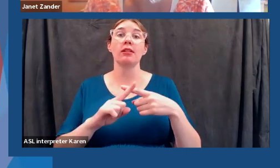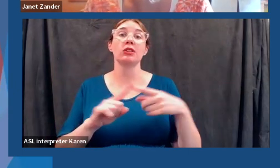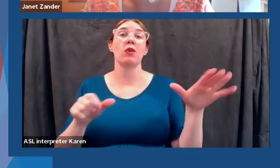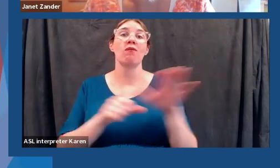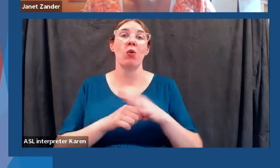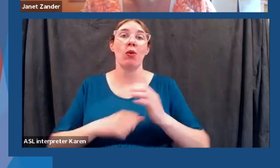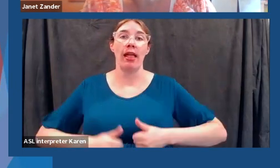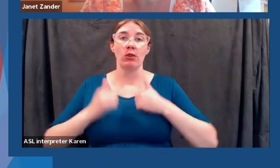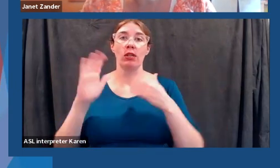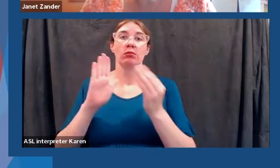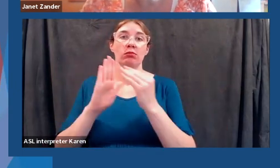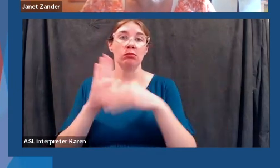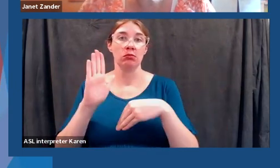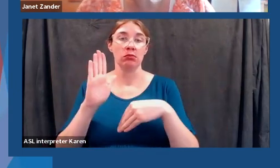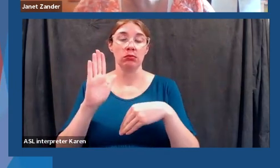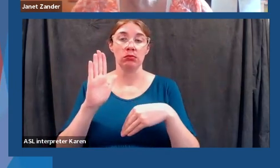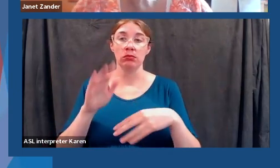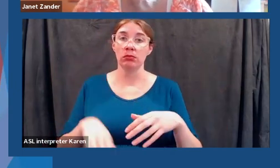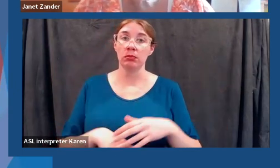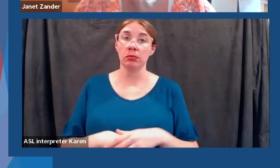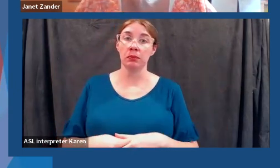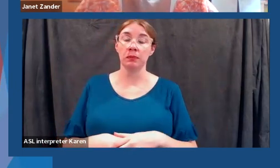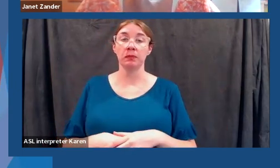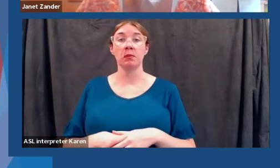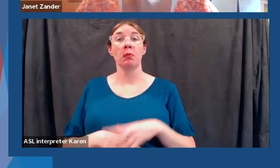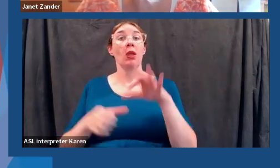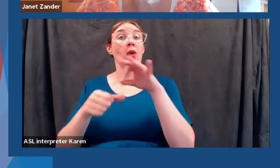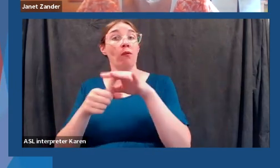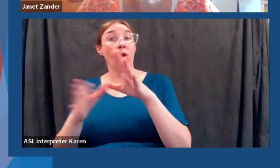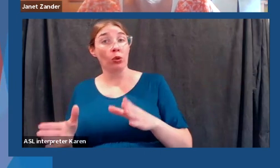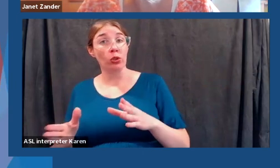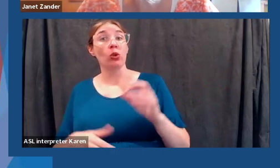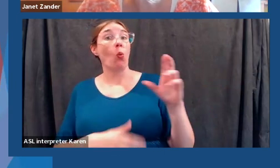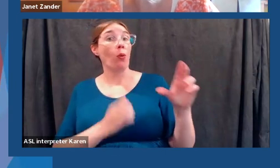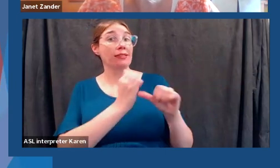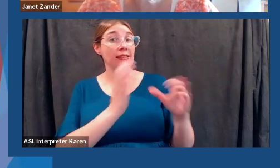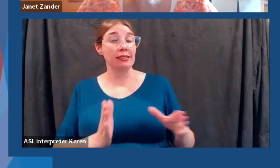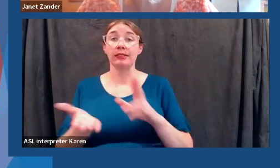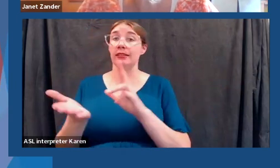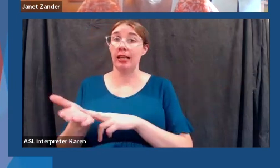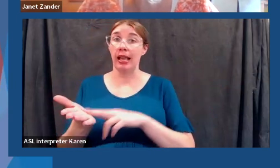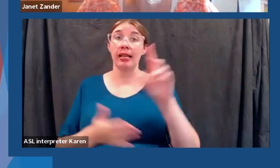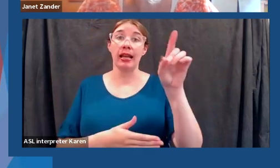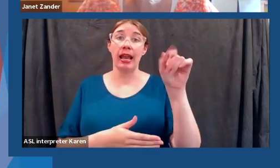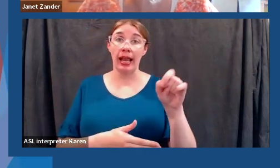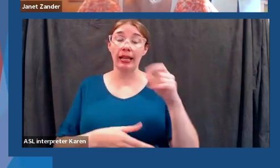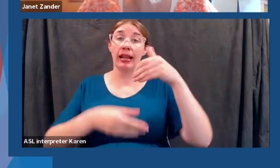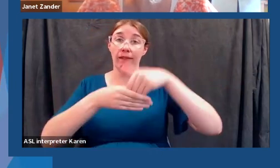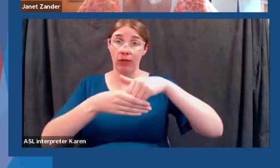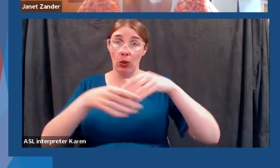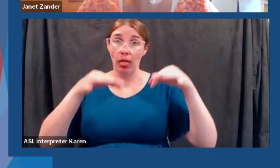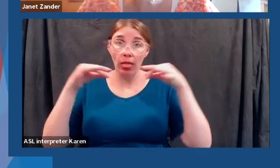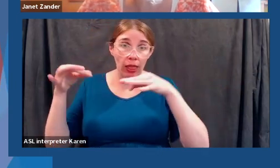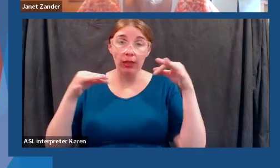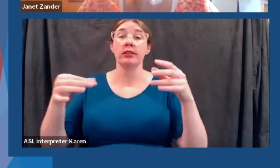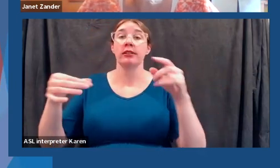signature. The voter or their assistant is going to need to sign and date the certificate on the return envelope and on the